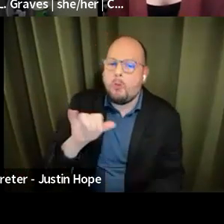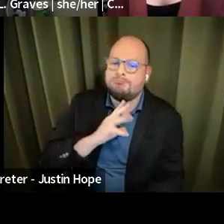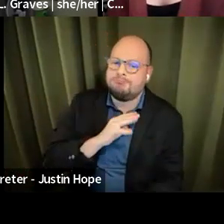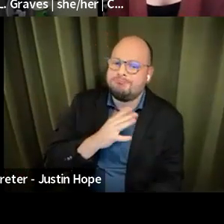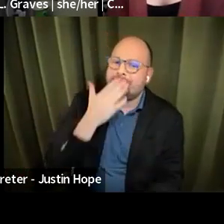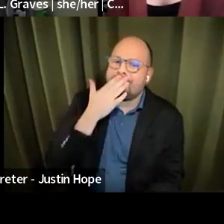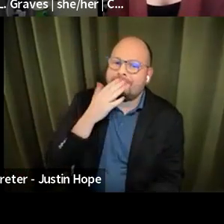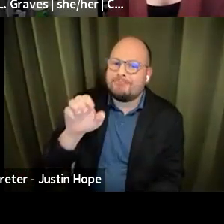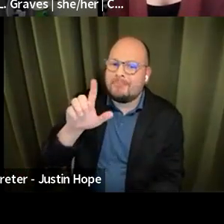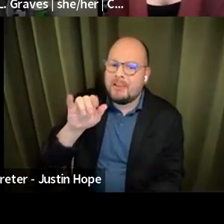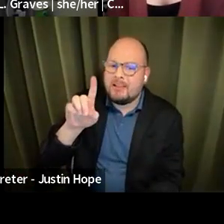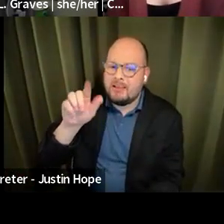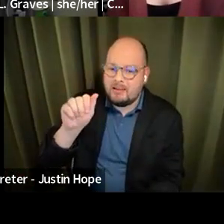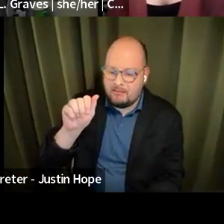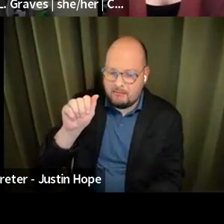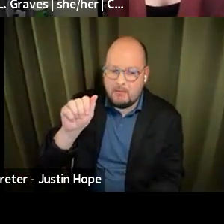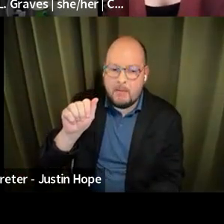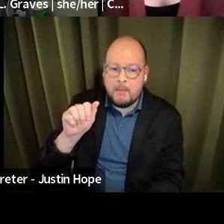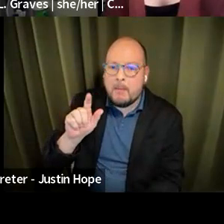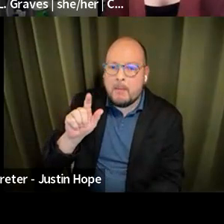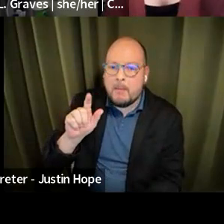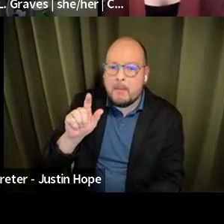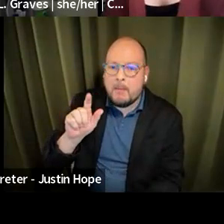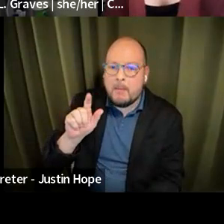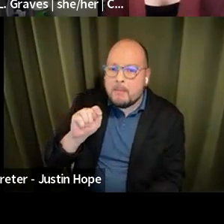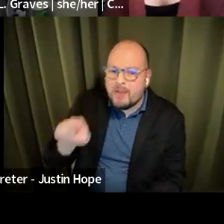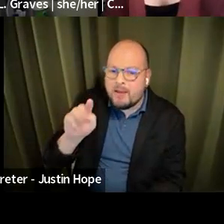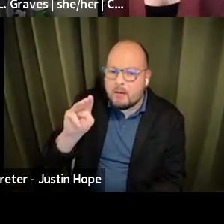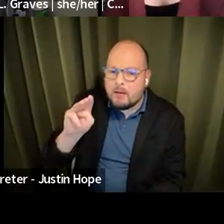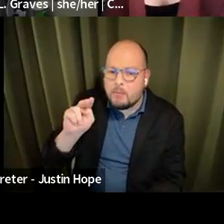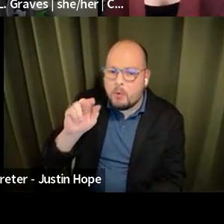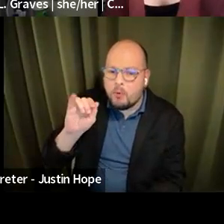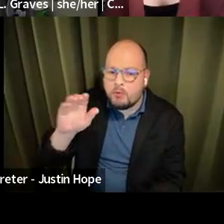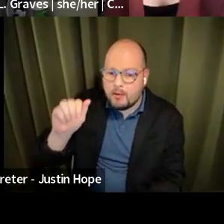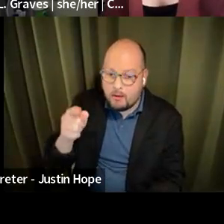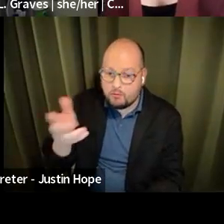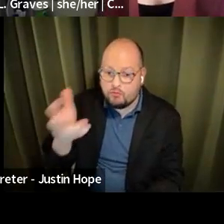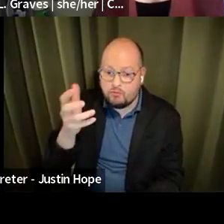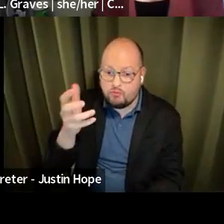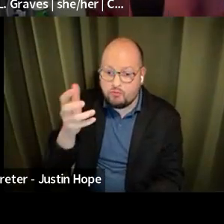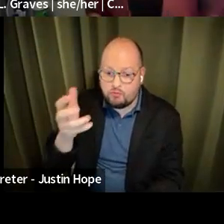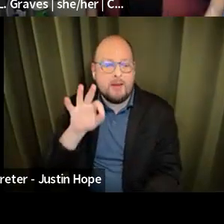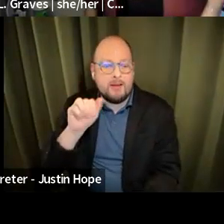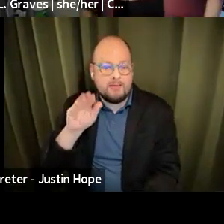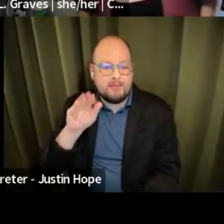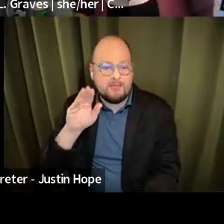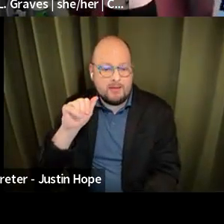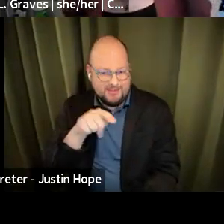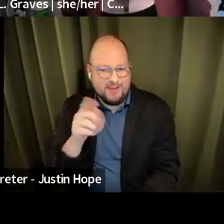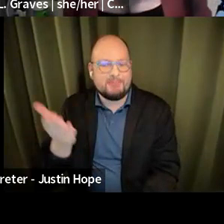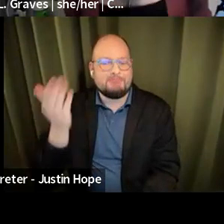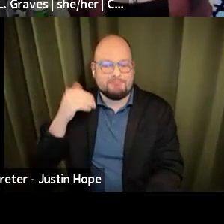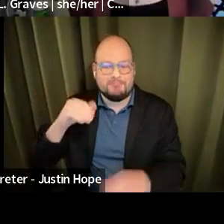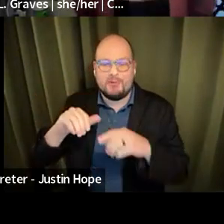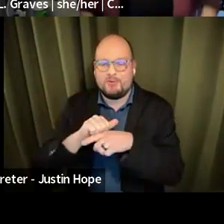to chime in here about training? I know Fabian has been a Thank trainer you. before, so he has ideas. But